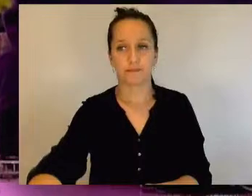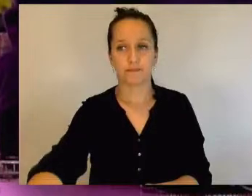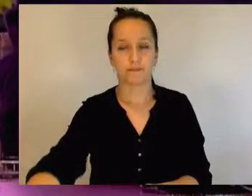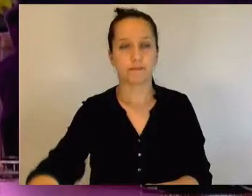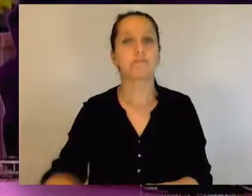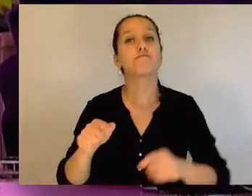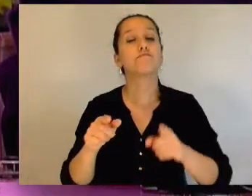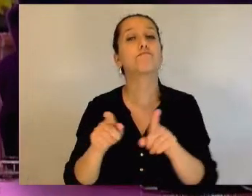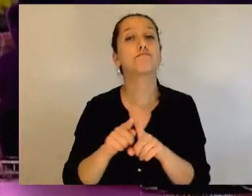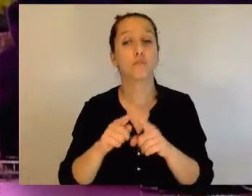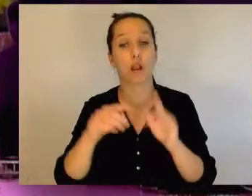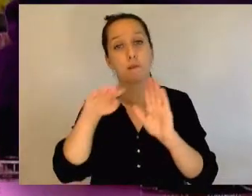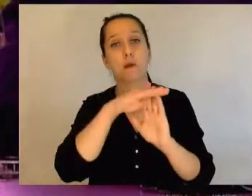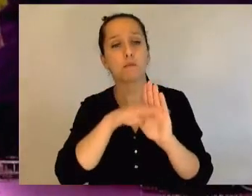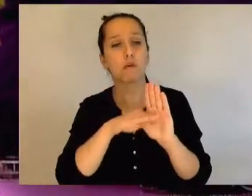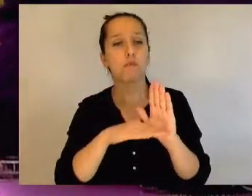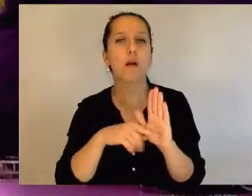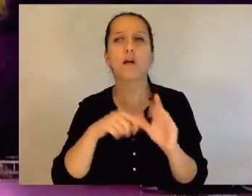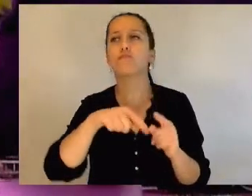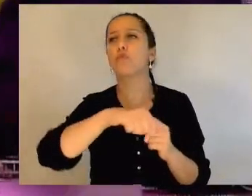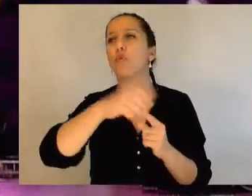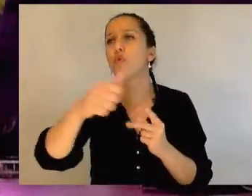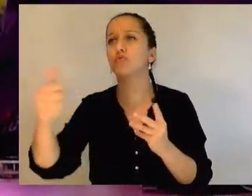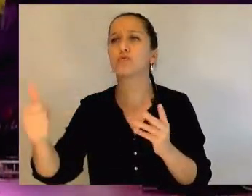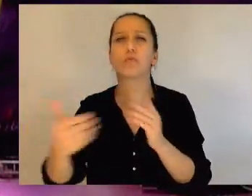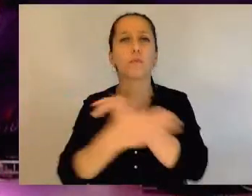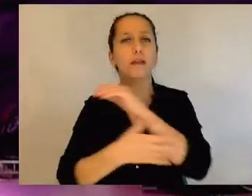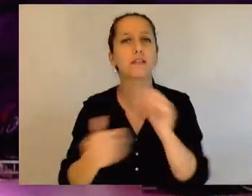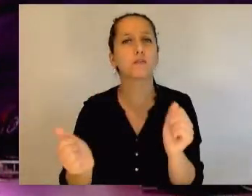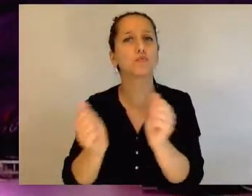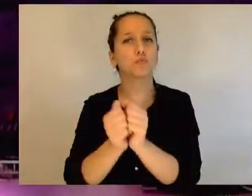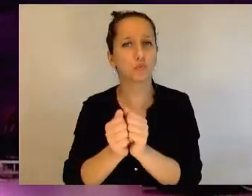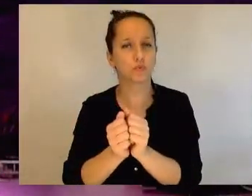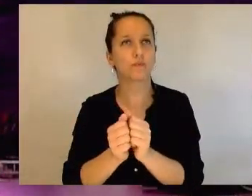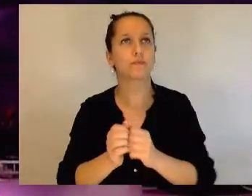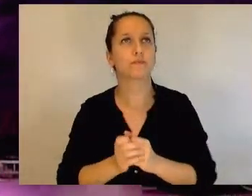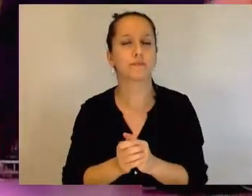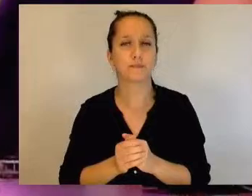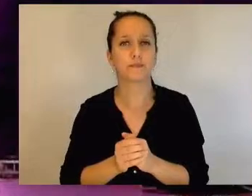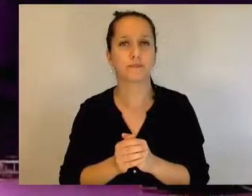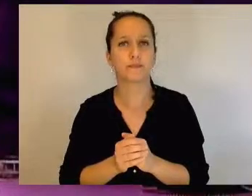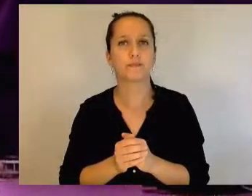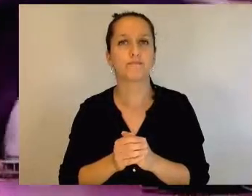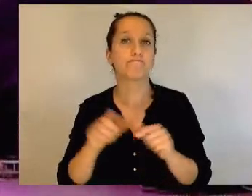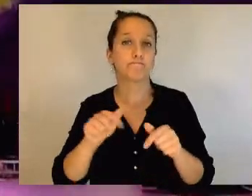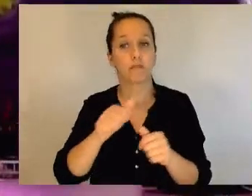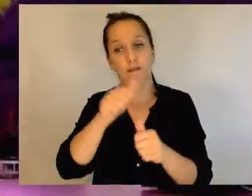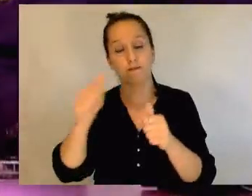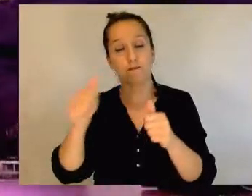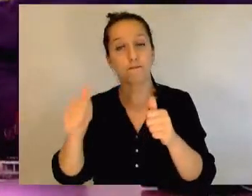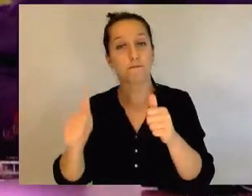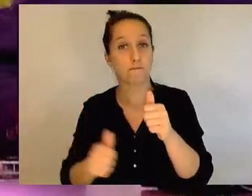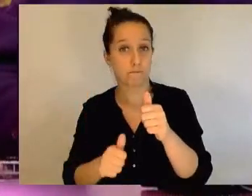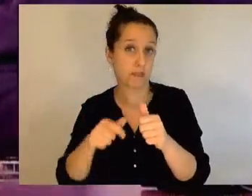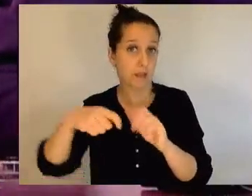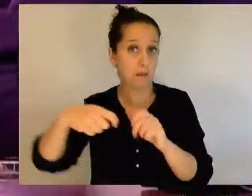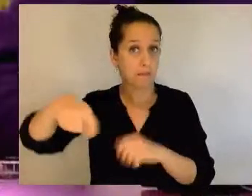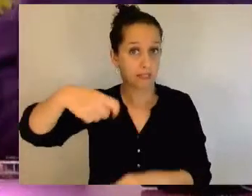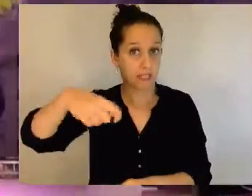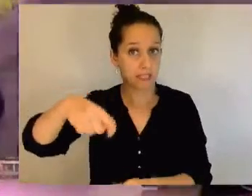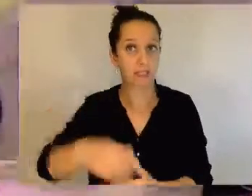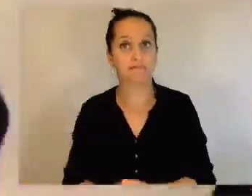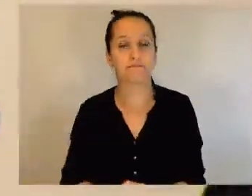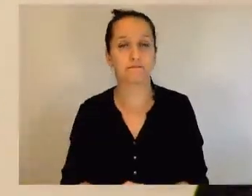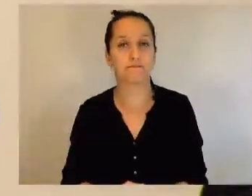chair, and we had to complete the list of countries that would be part of the Executive Committee and of the